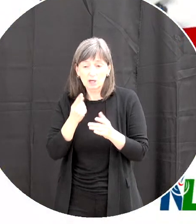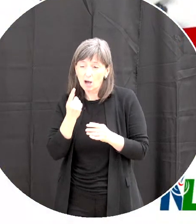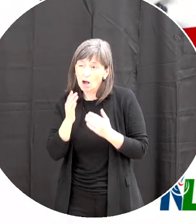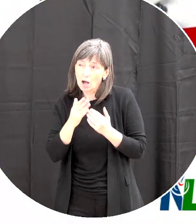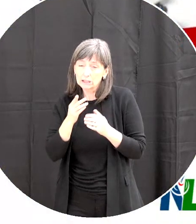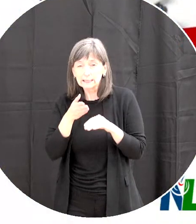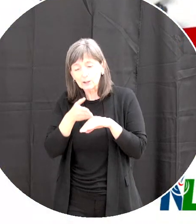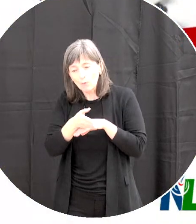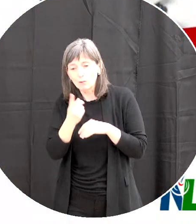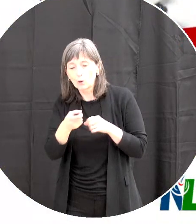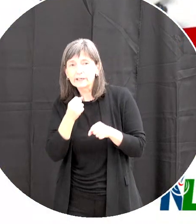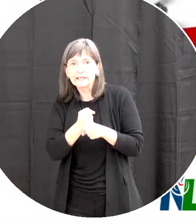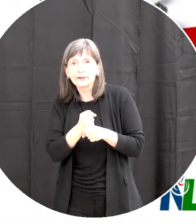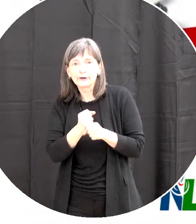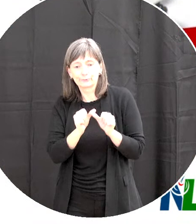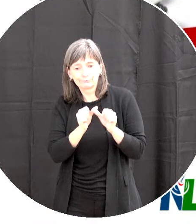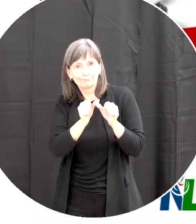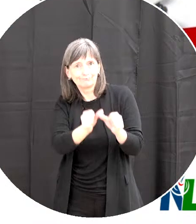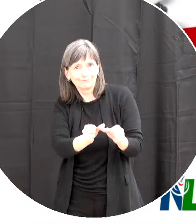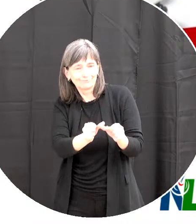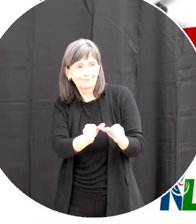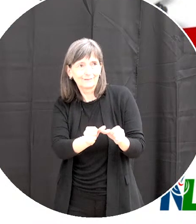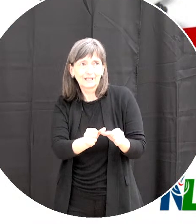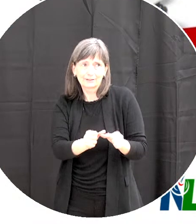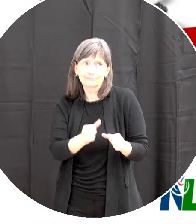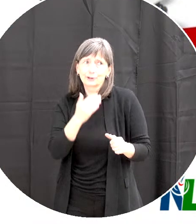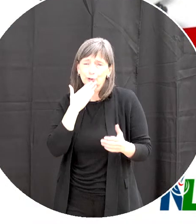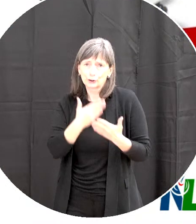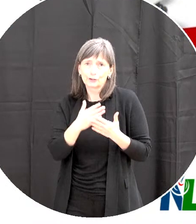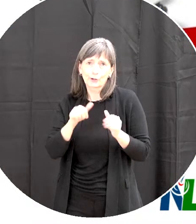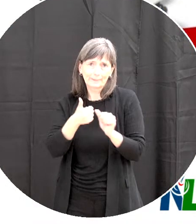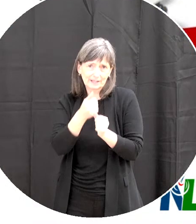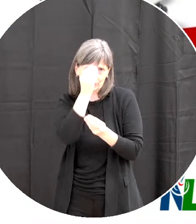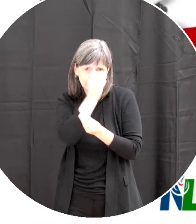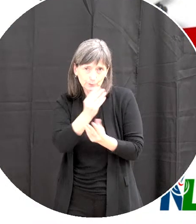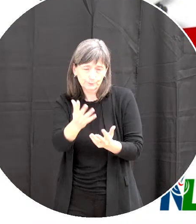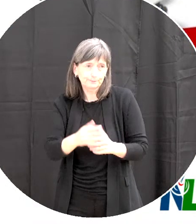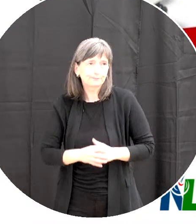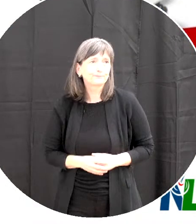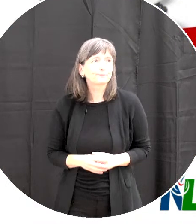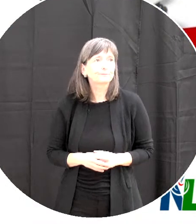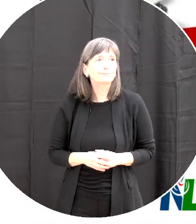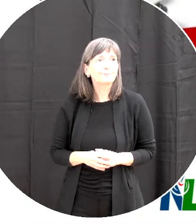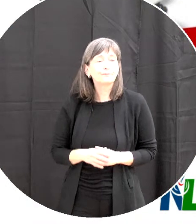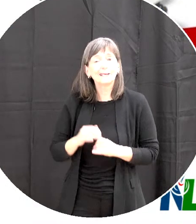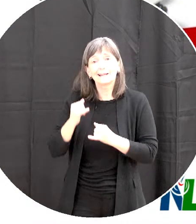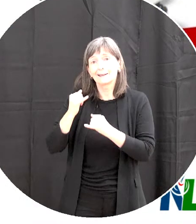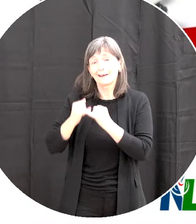now. And finally, I'll summate